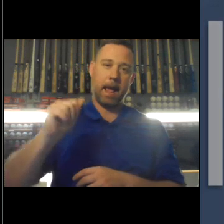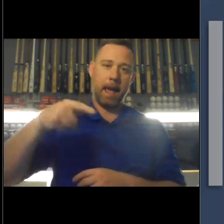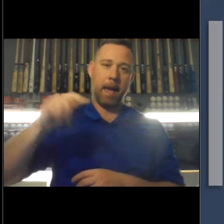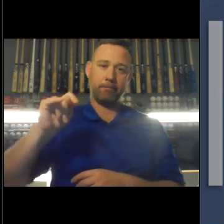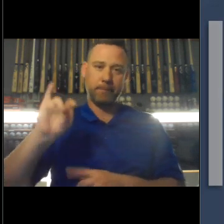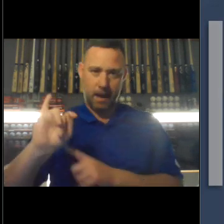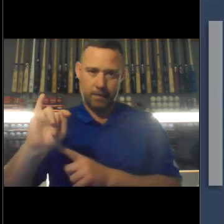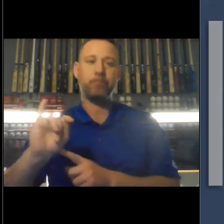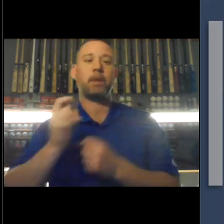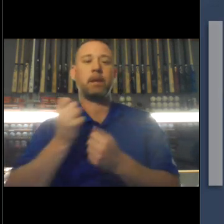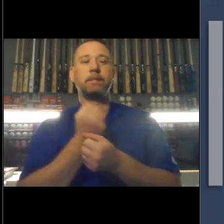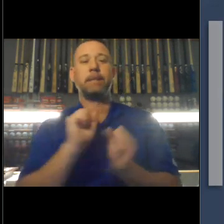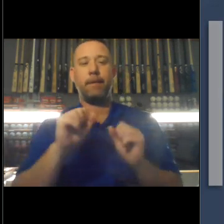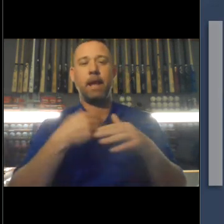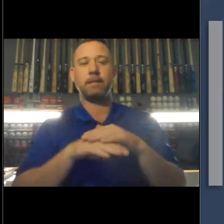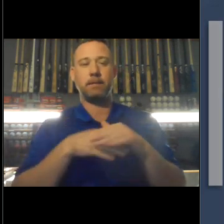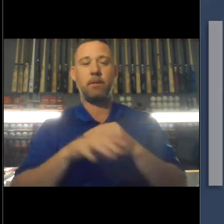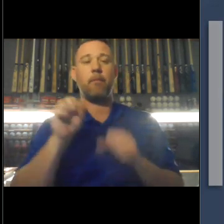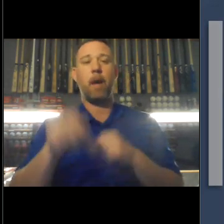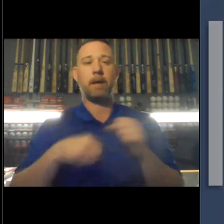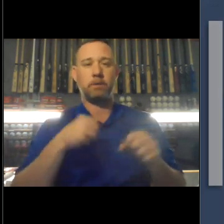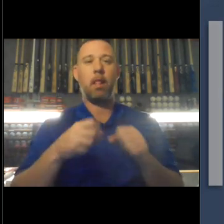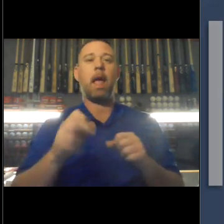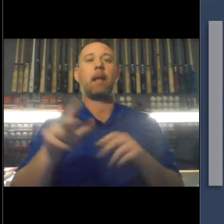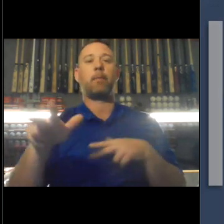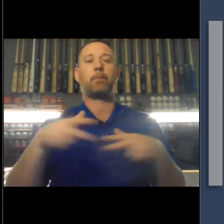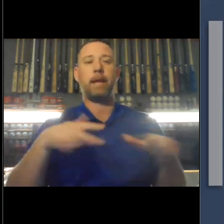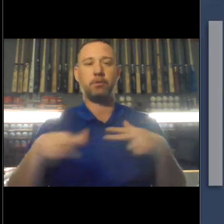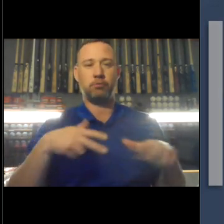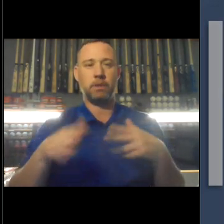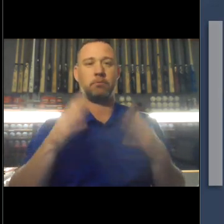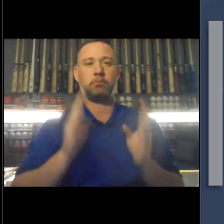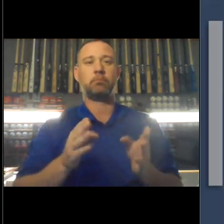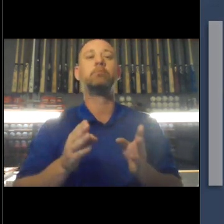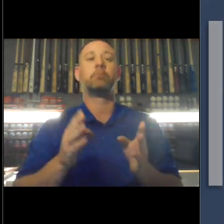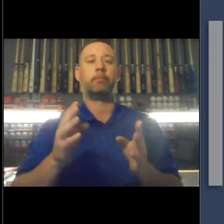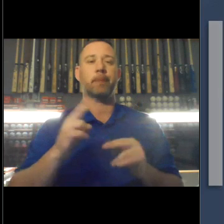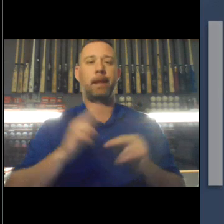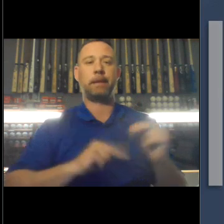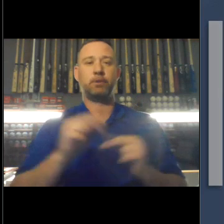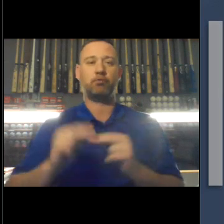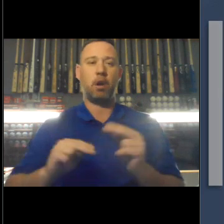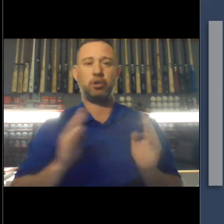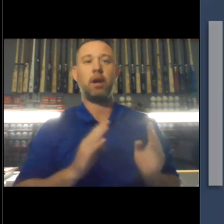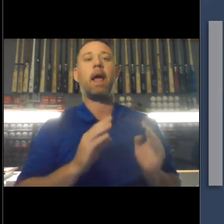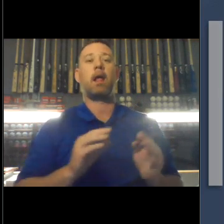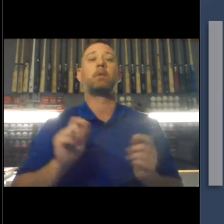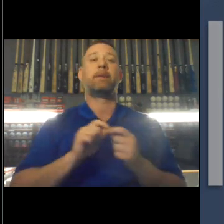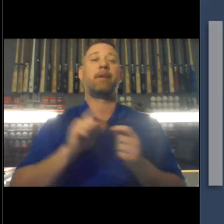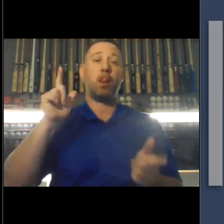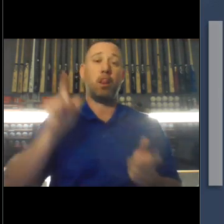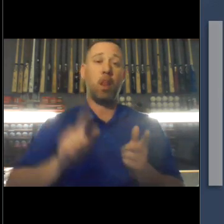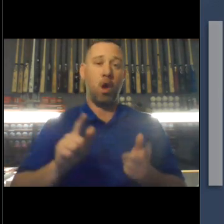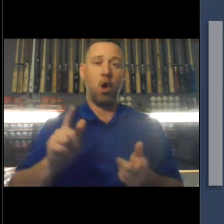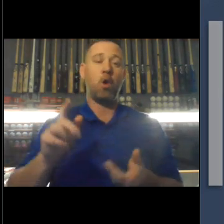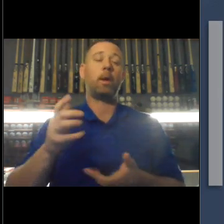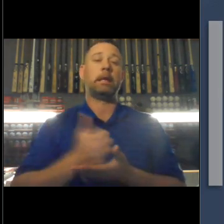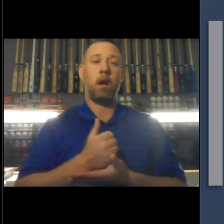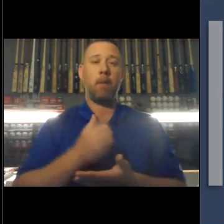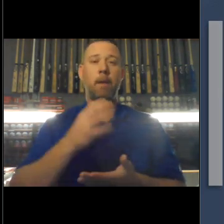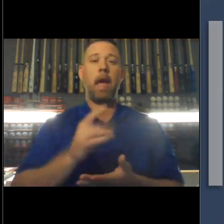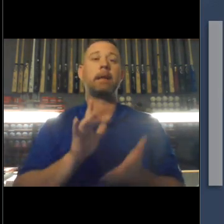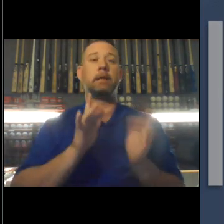in safe and accessible bicycle and pedestrian infrastructure, particularly in low-income and disadvantaged communities, as